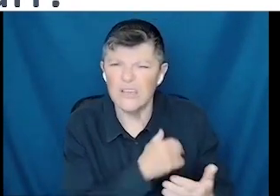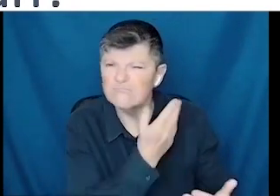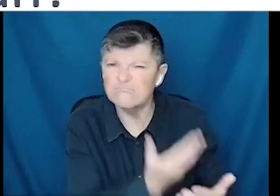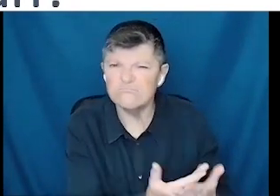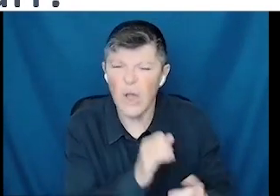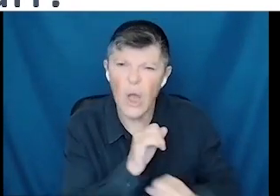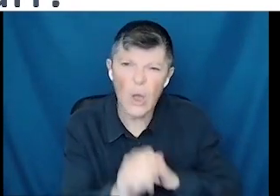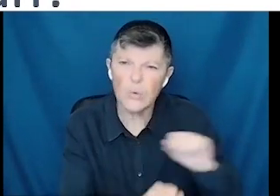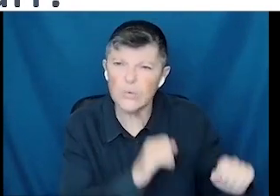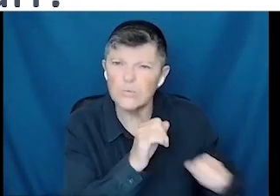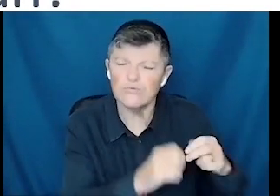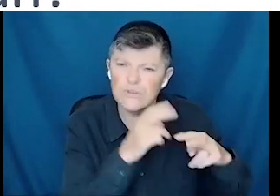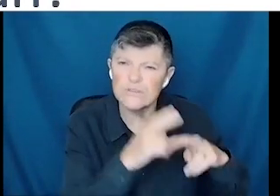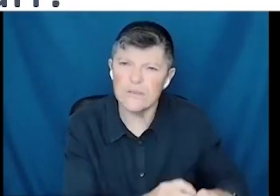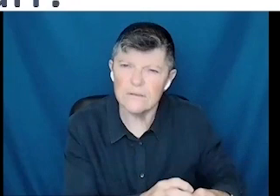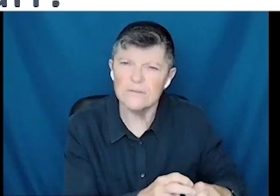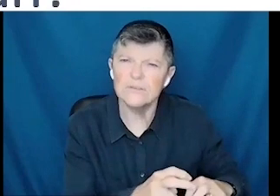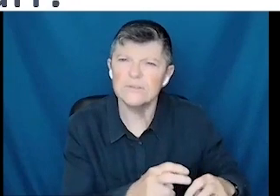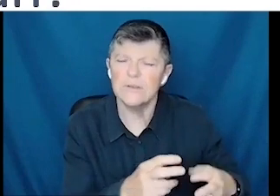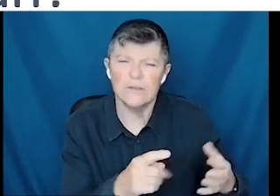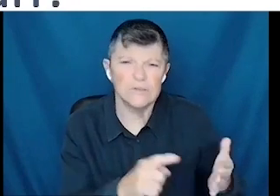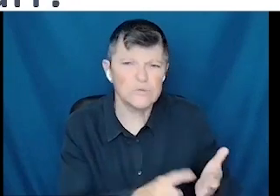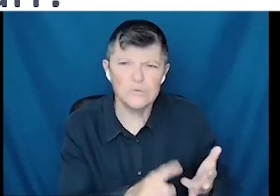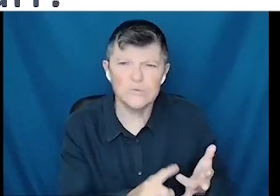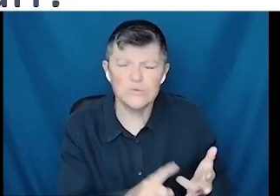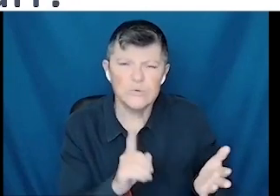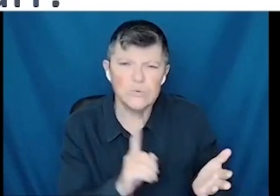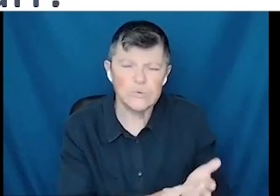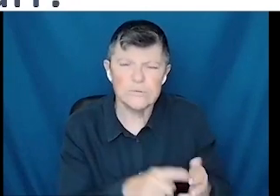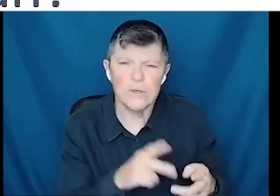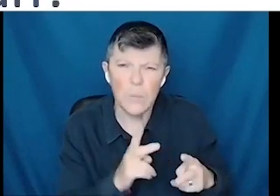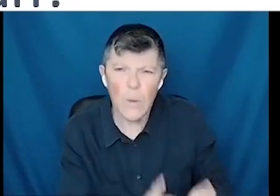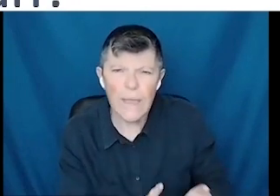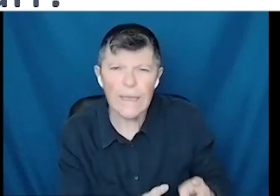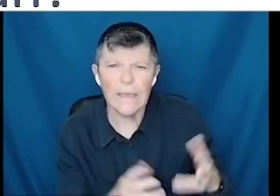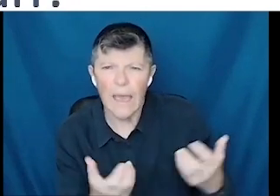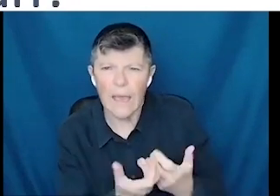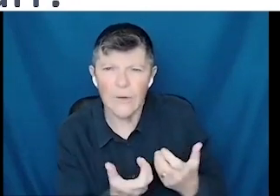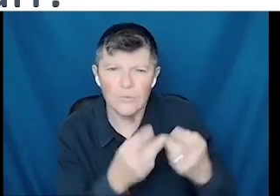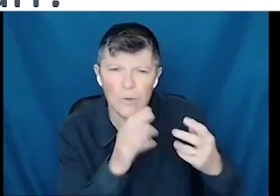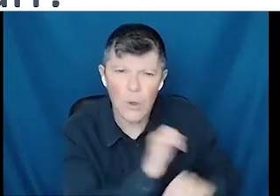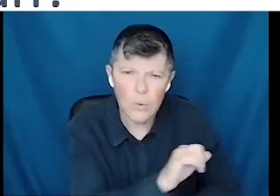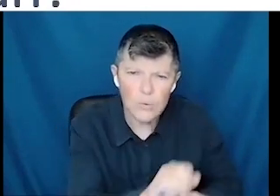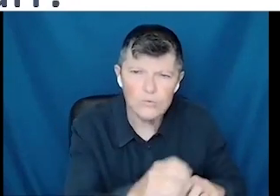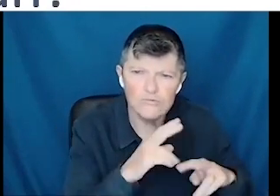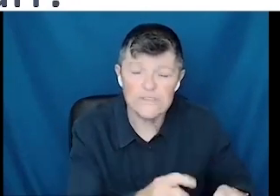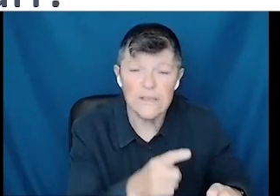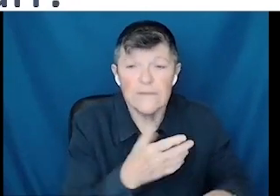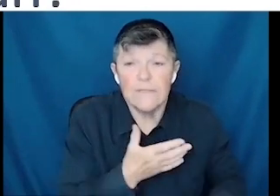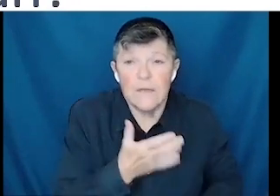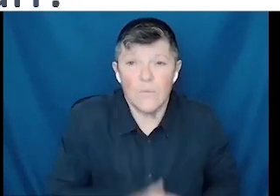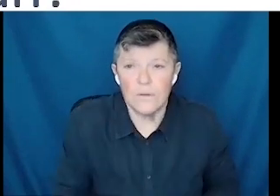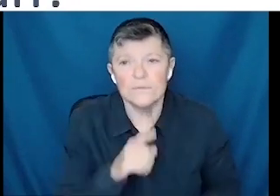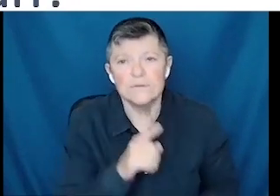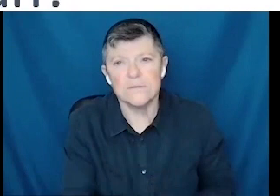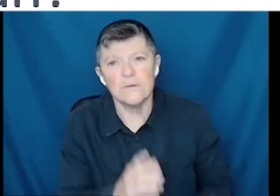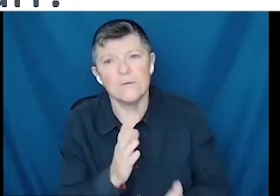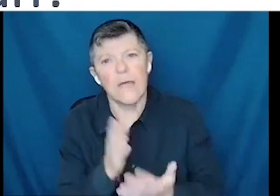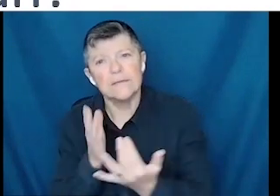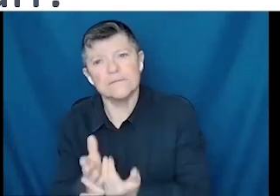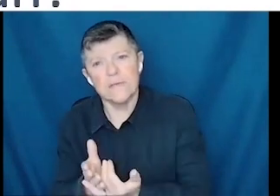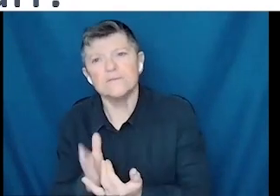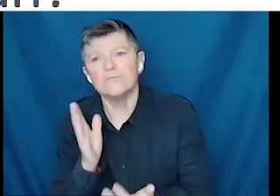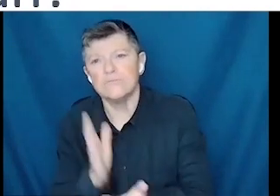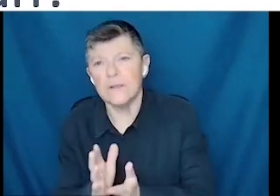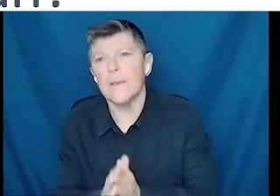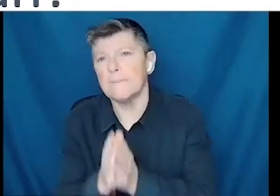means to do so if they wanted to. And accessibility was a major issue that we know often prevents communities from